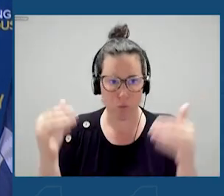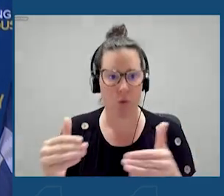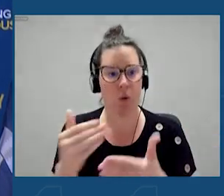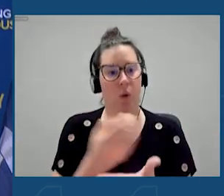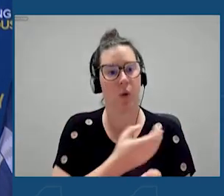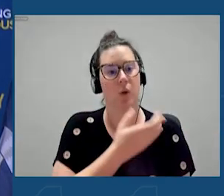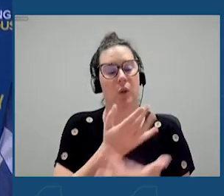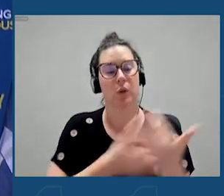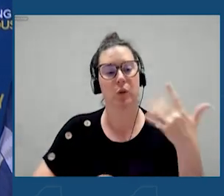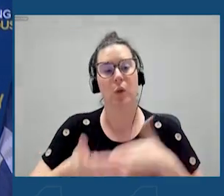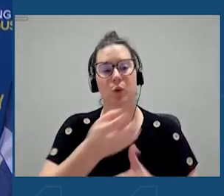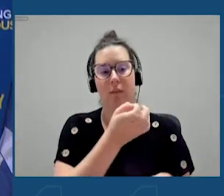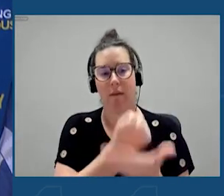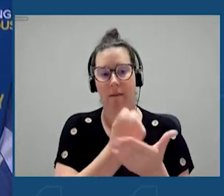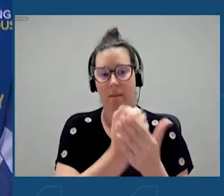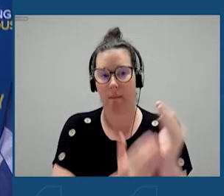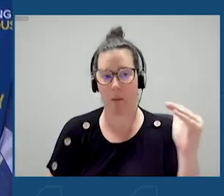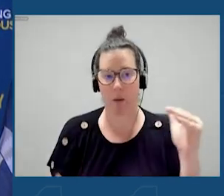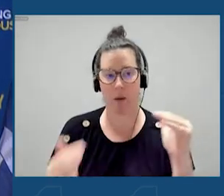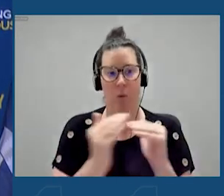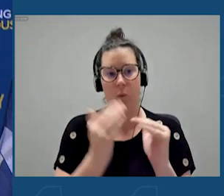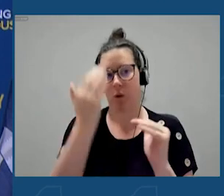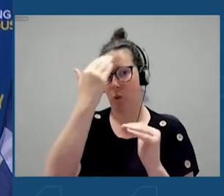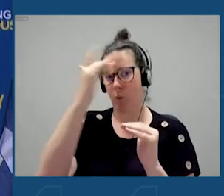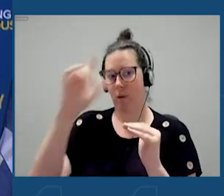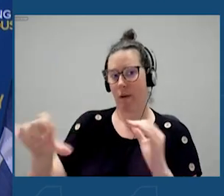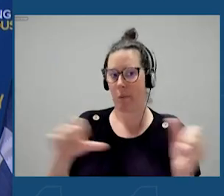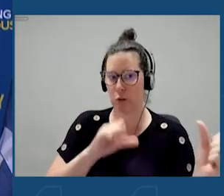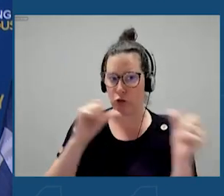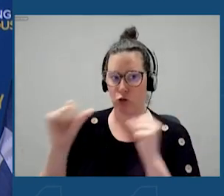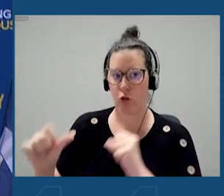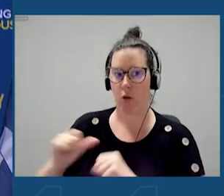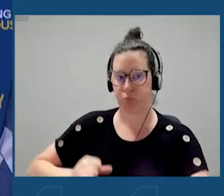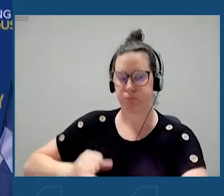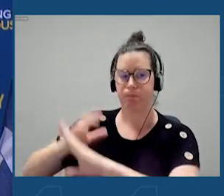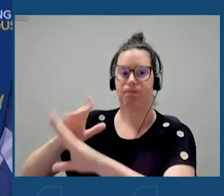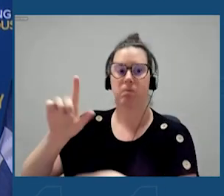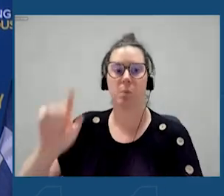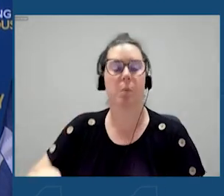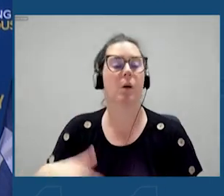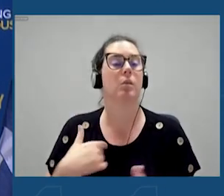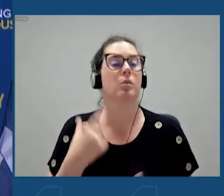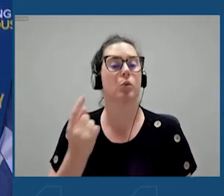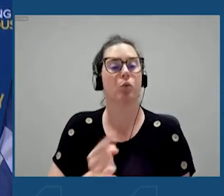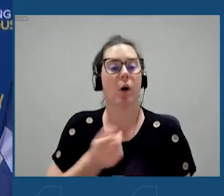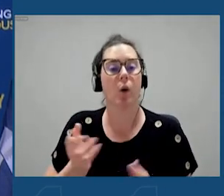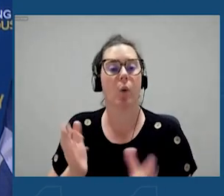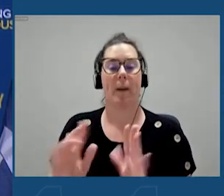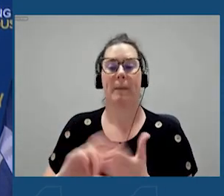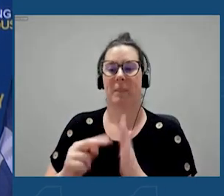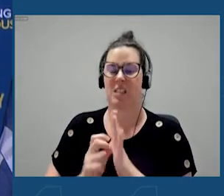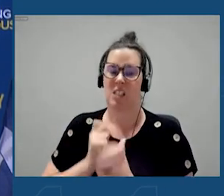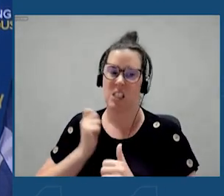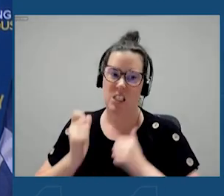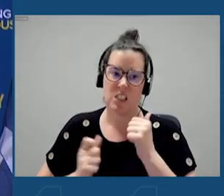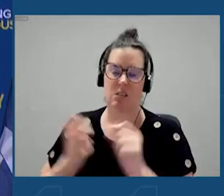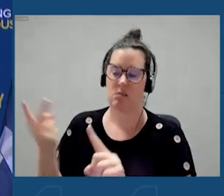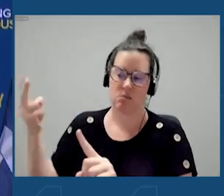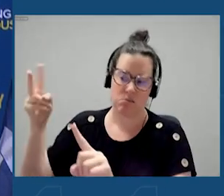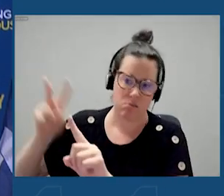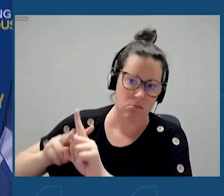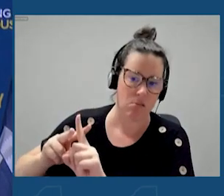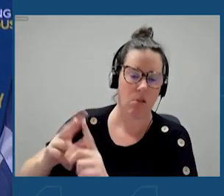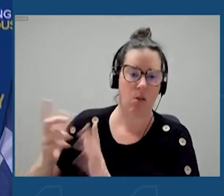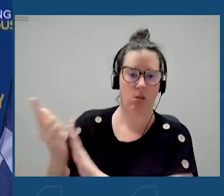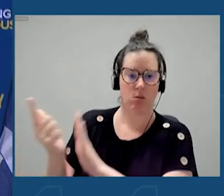equity, we knew we had to take some strong steps. So we had to do it the right way. And that meant aggressively enforcing the law for those who